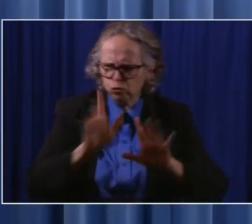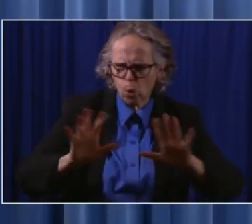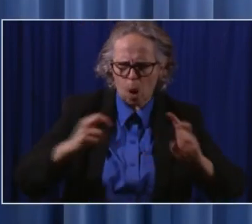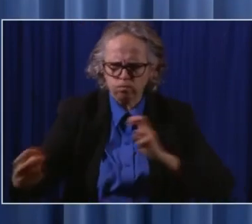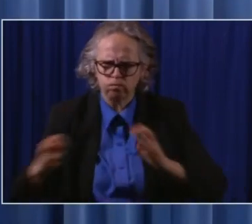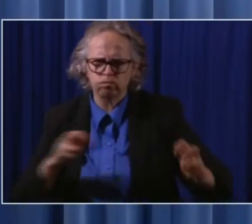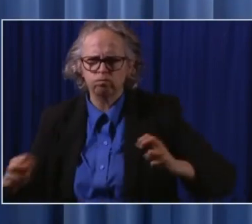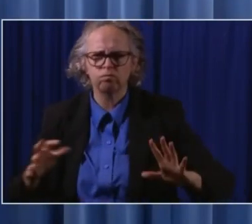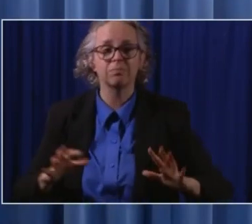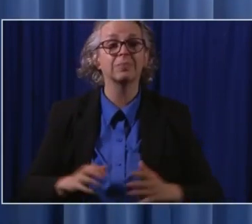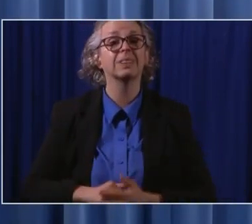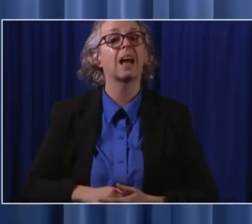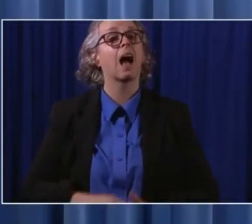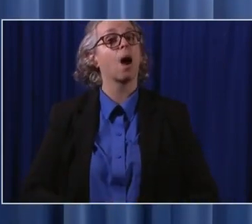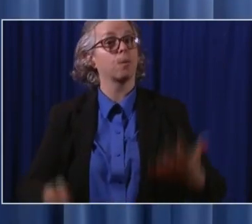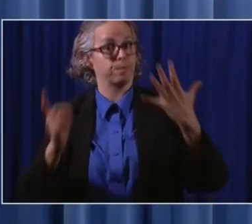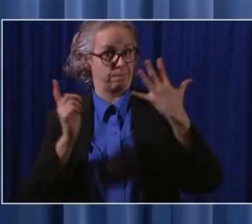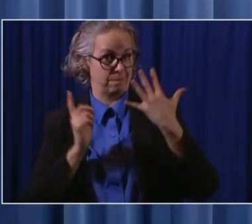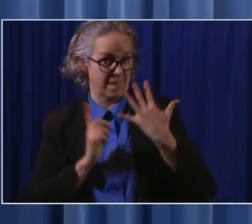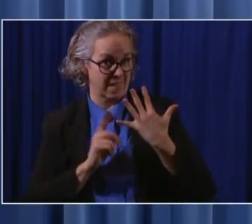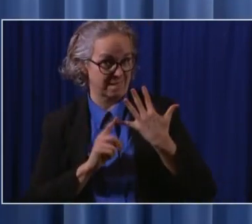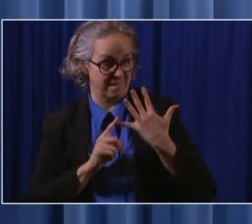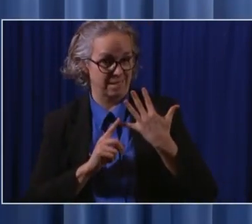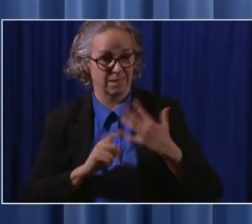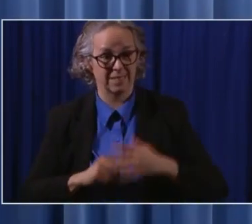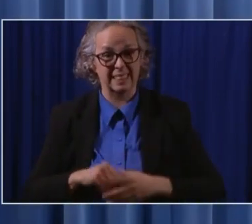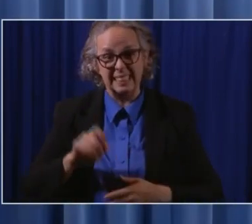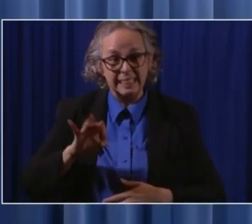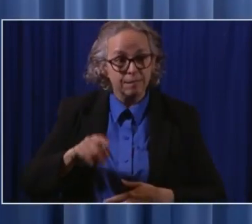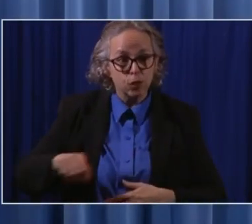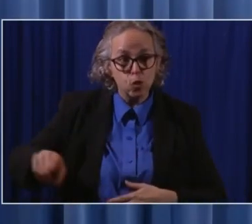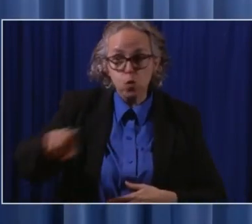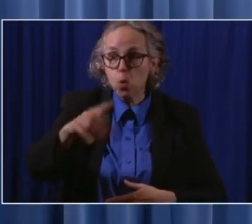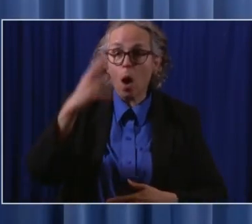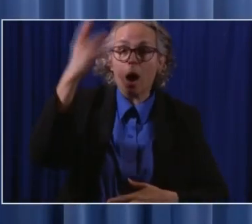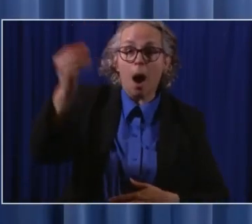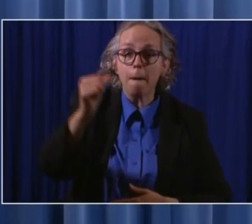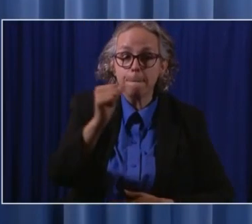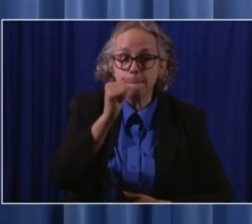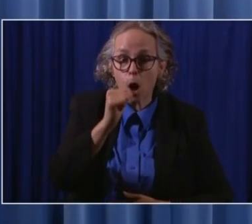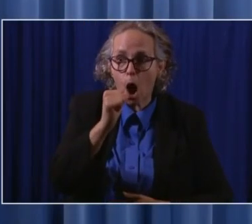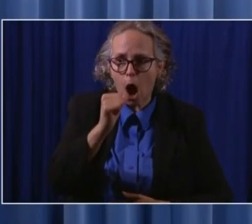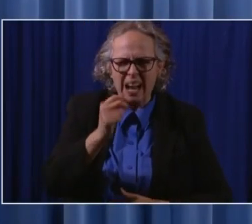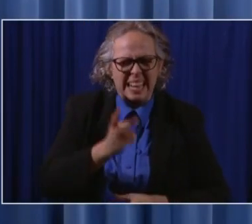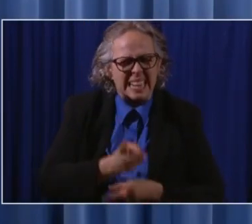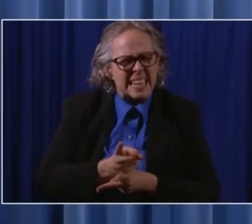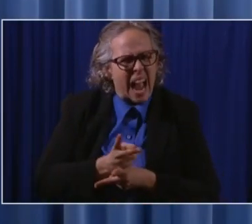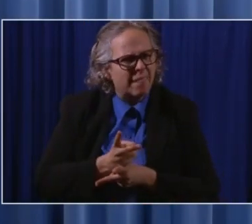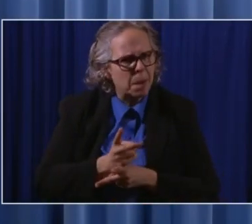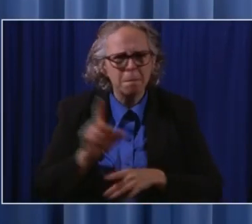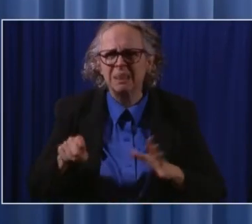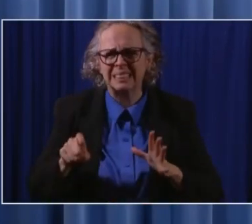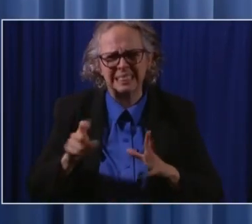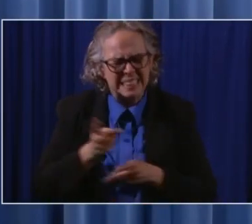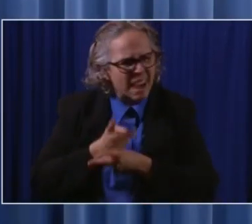Next, take extra precautions if you go to bars or nightclubs, where use of masks typically